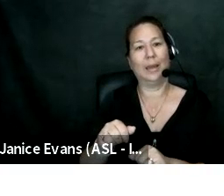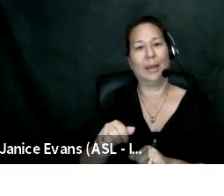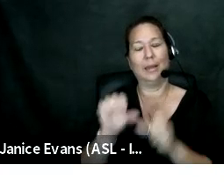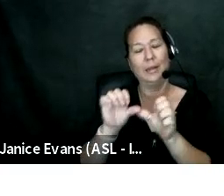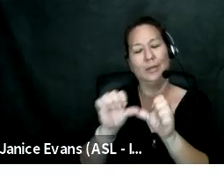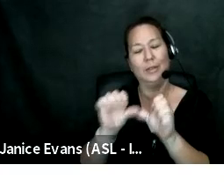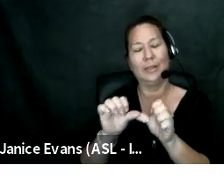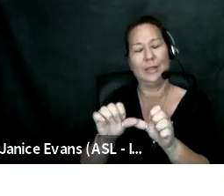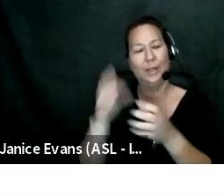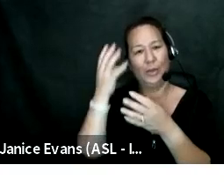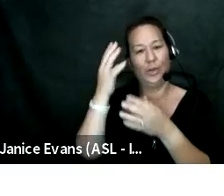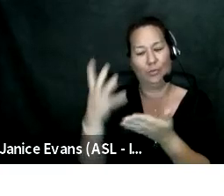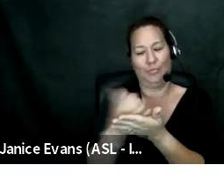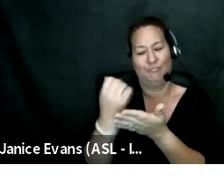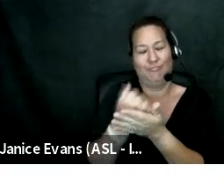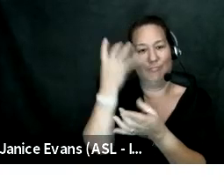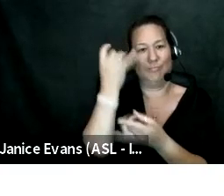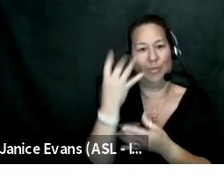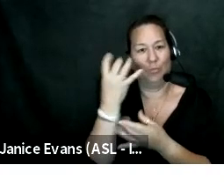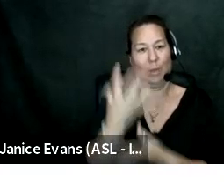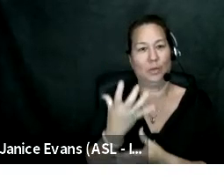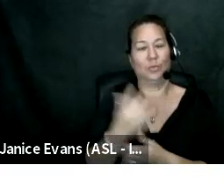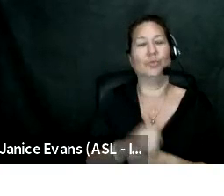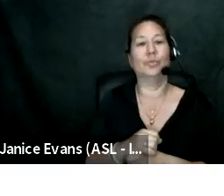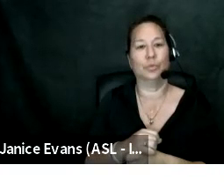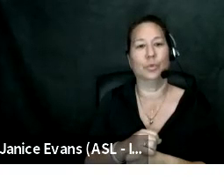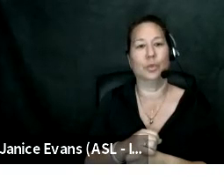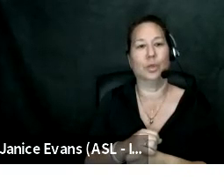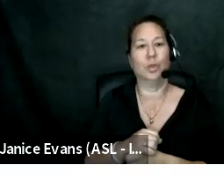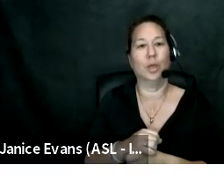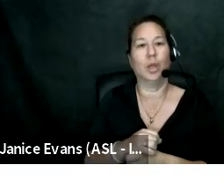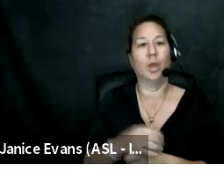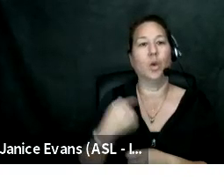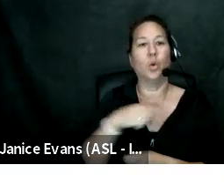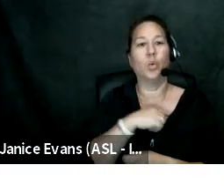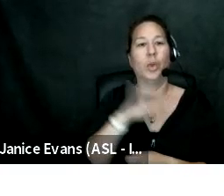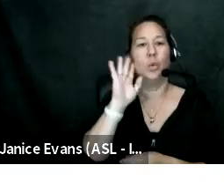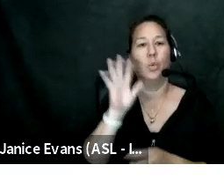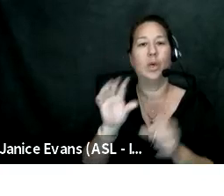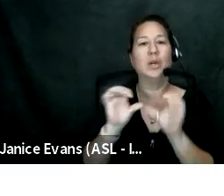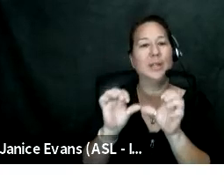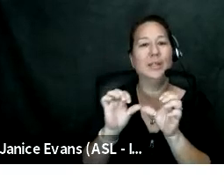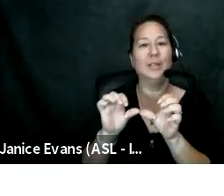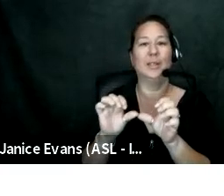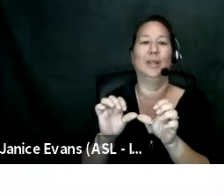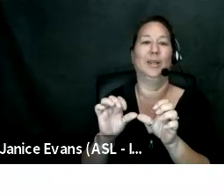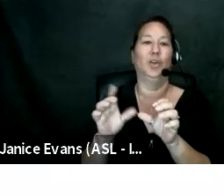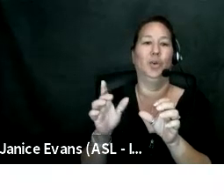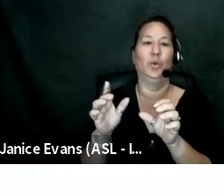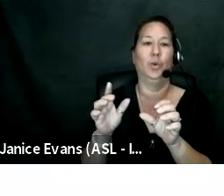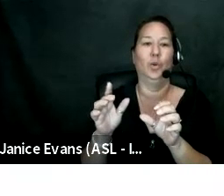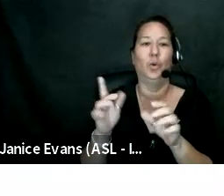provide COVID vaccine updates, which include information on eligibility and